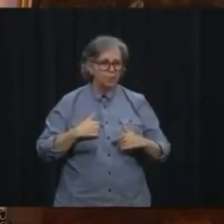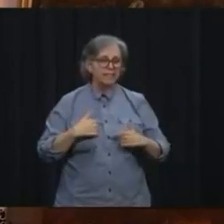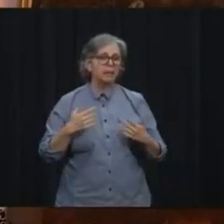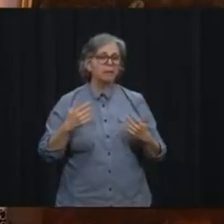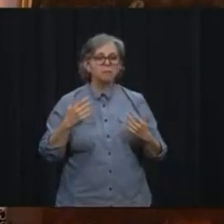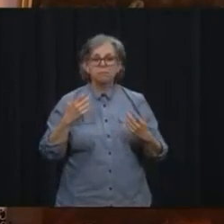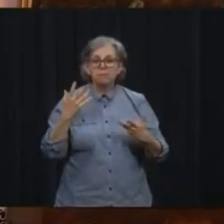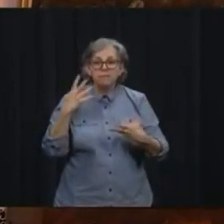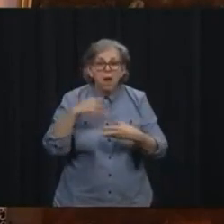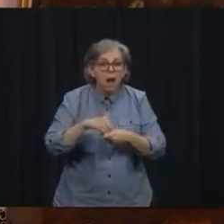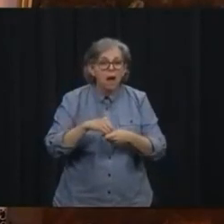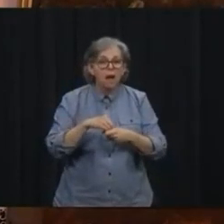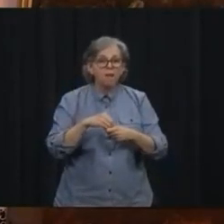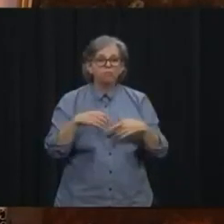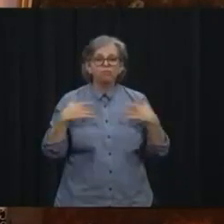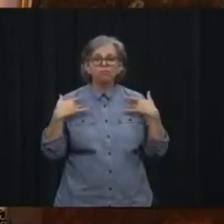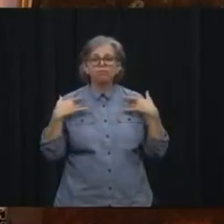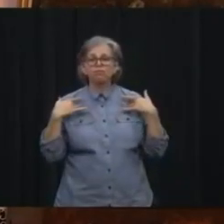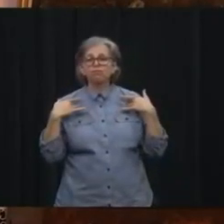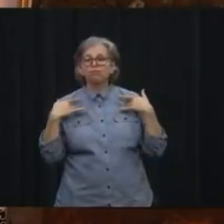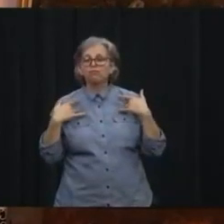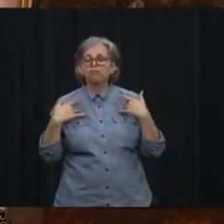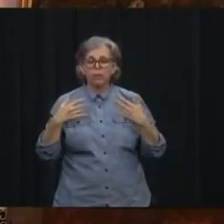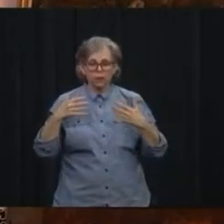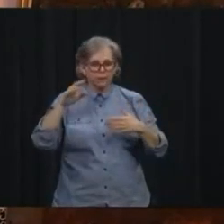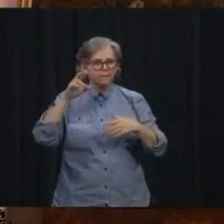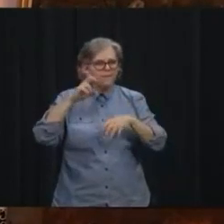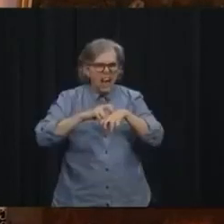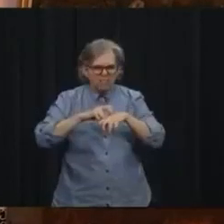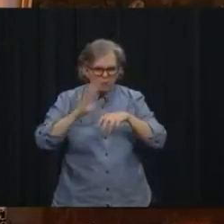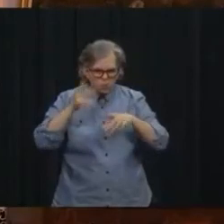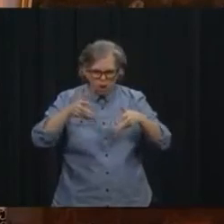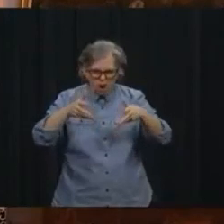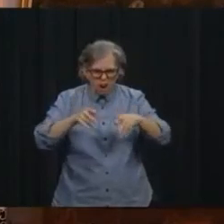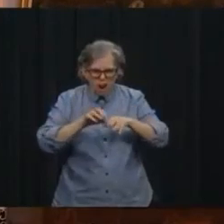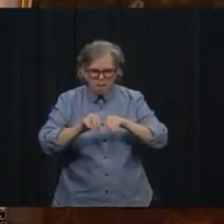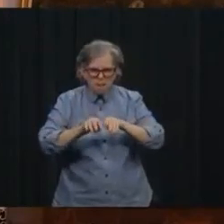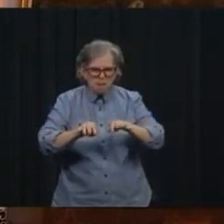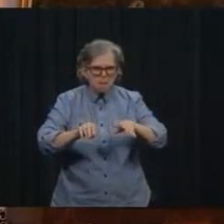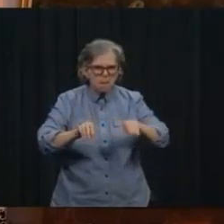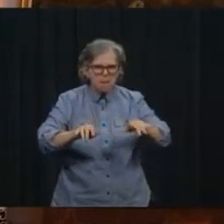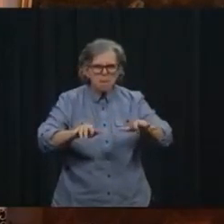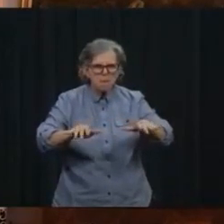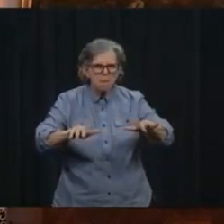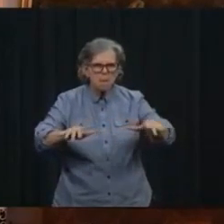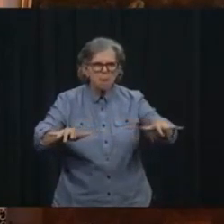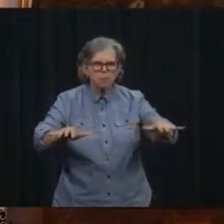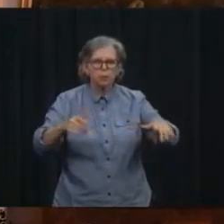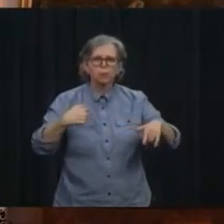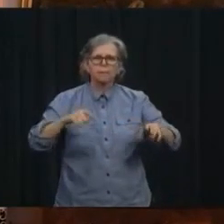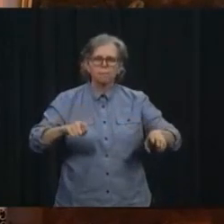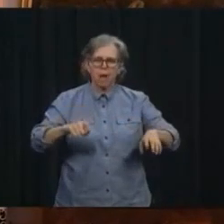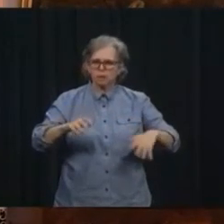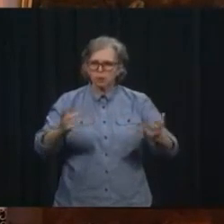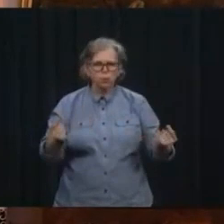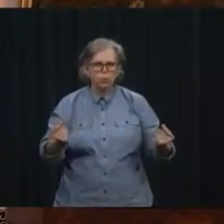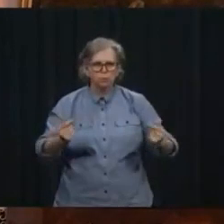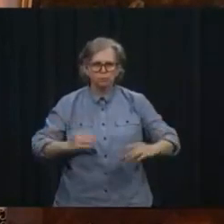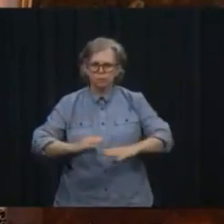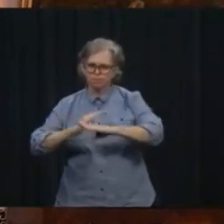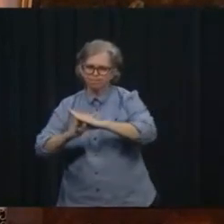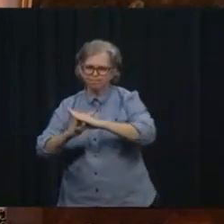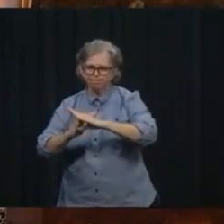We must not do anything to help the enemy. As we talked about several days ago, this